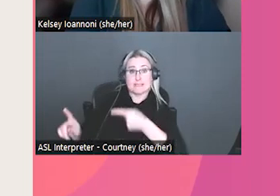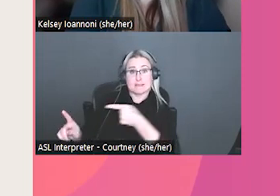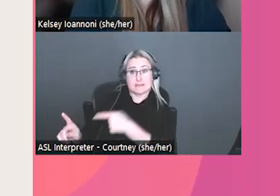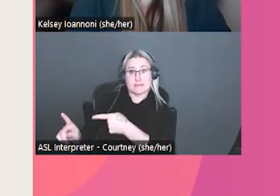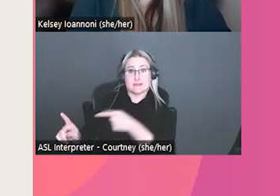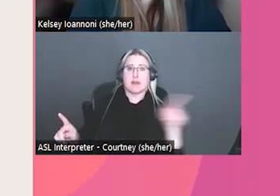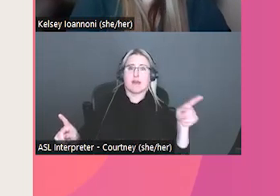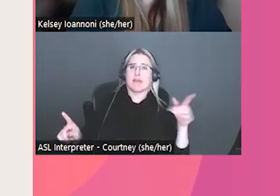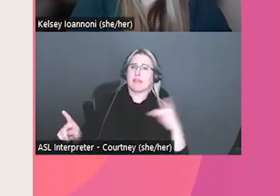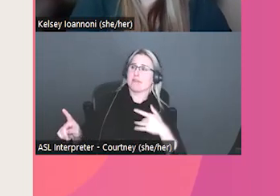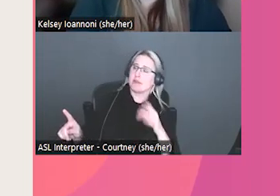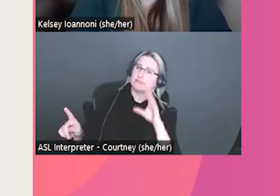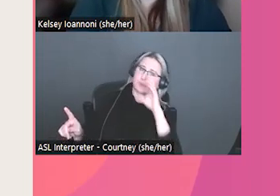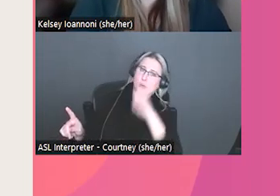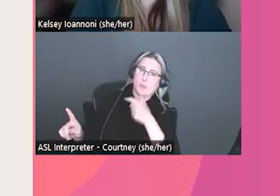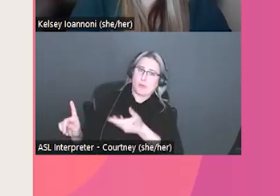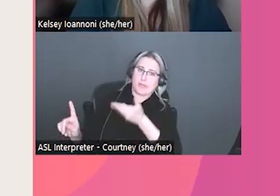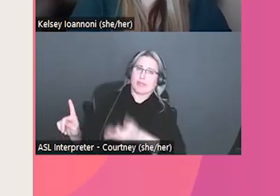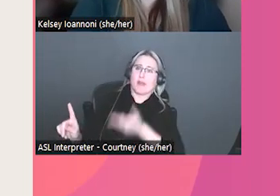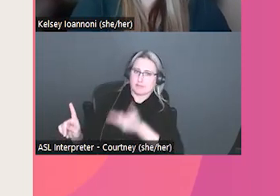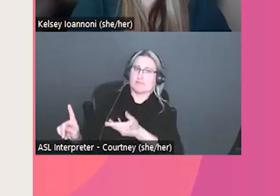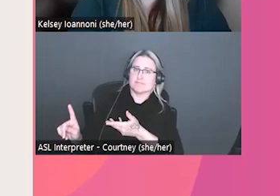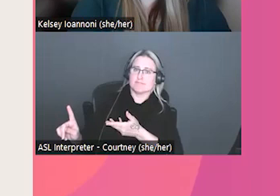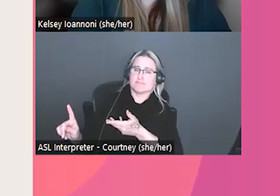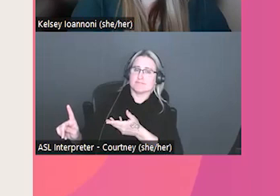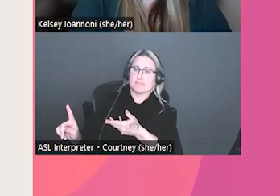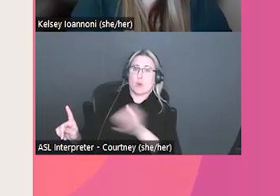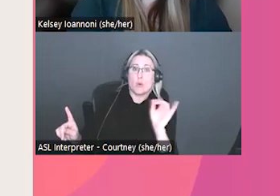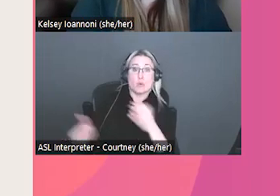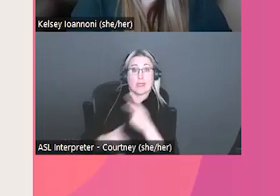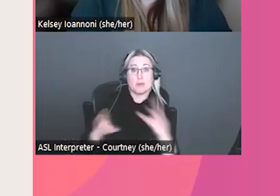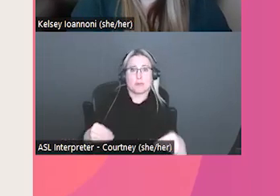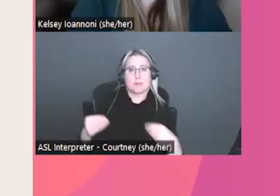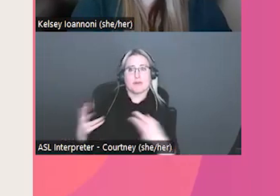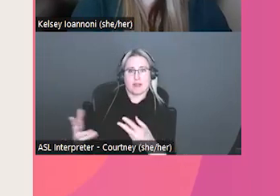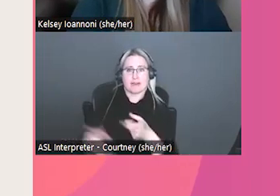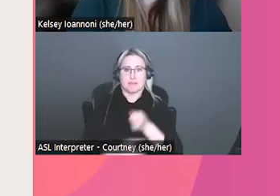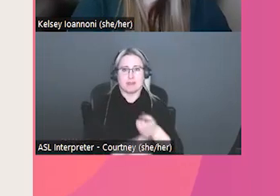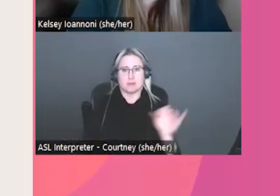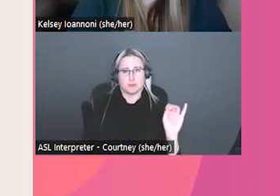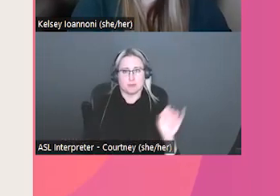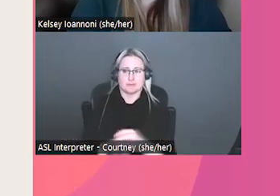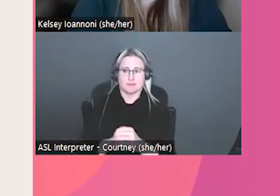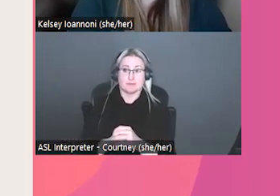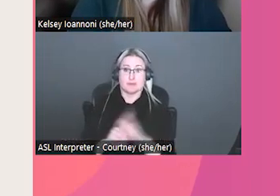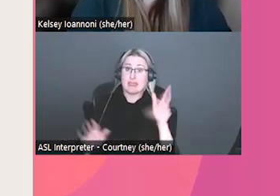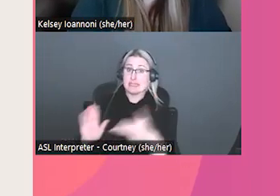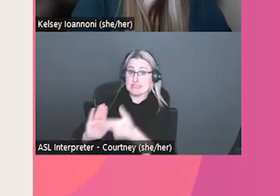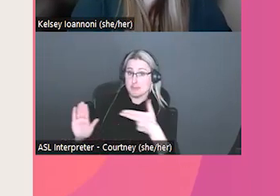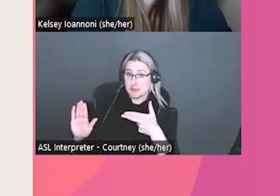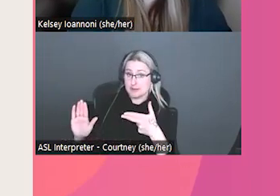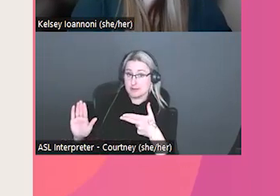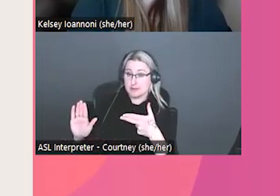the provider and the care they may ultimately receive. The stigma associated with fatness